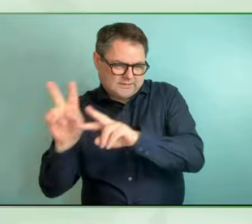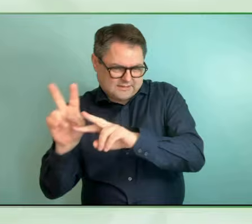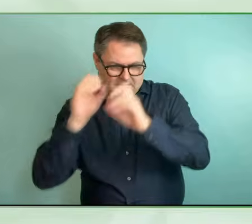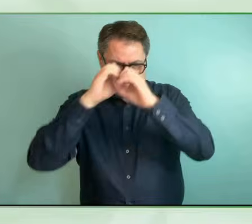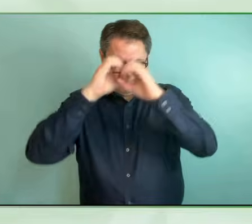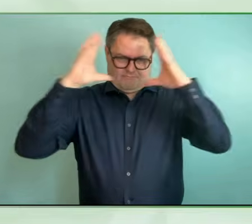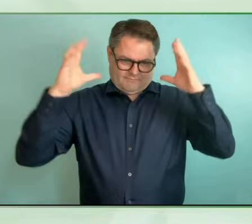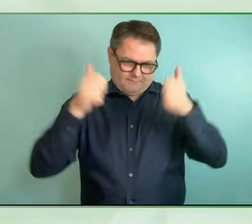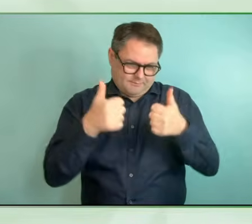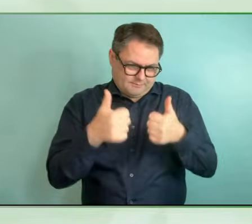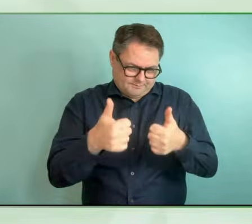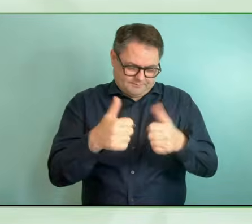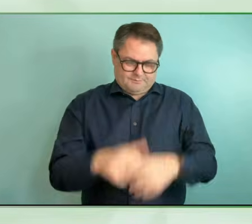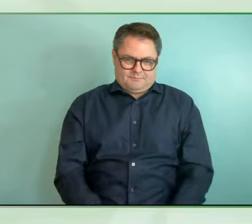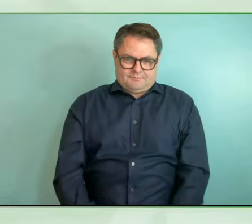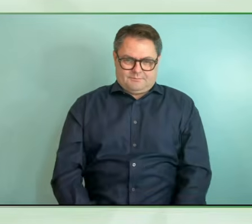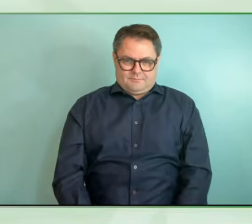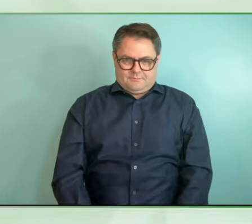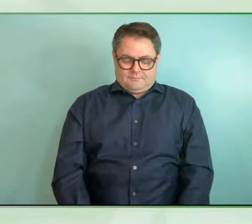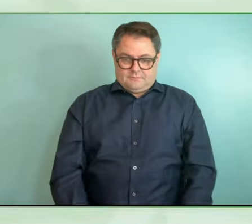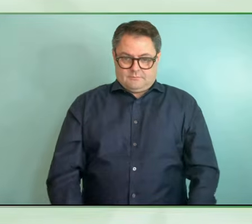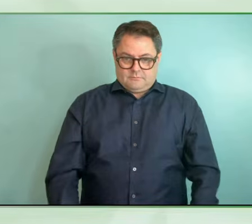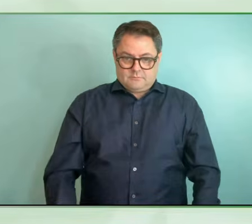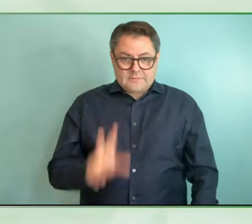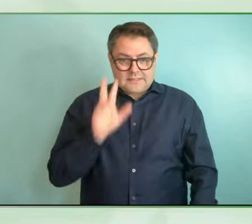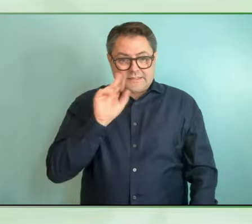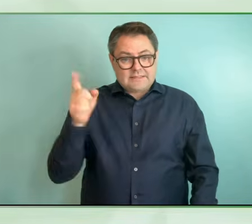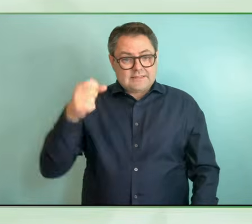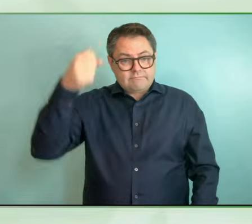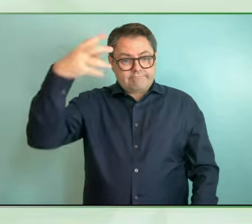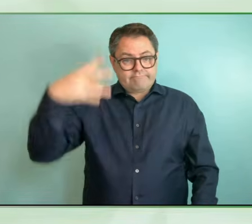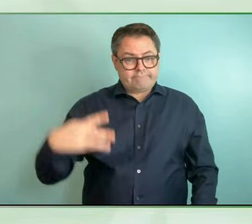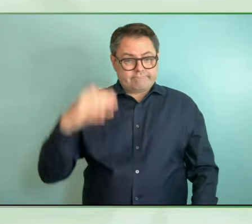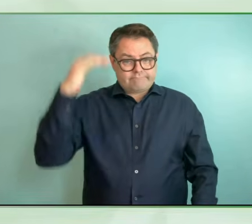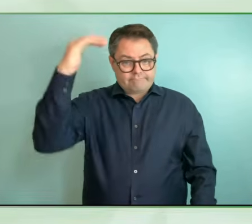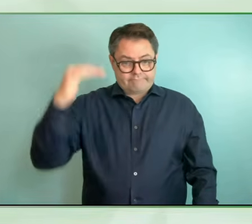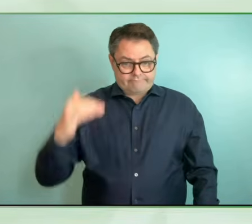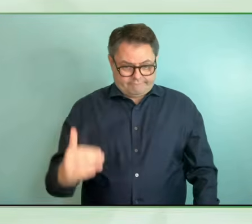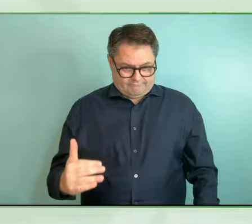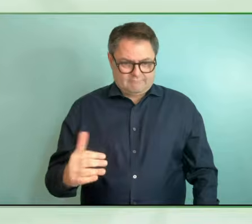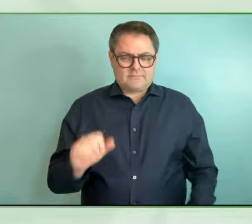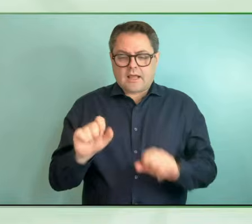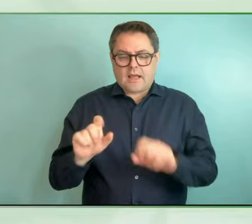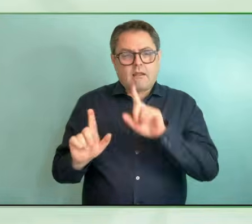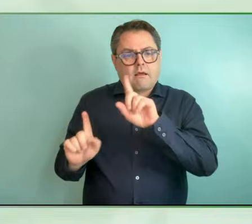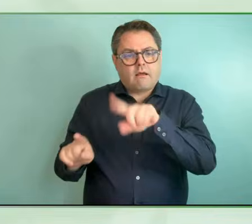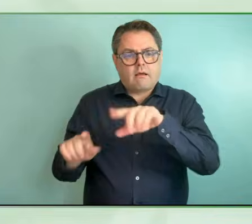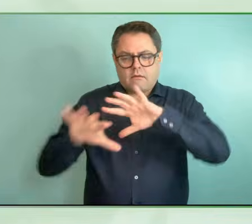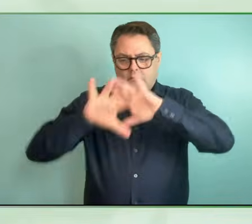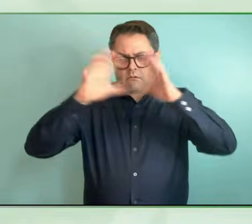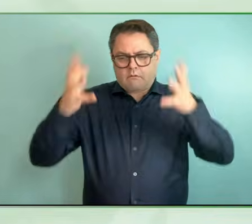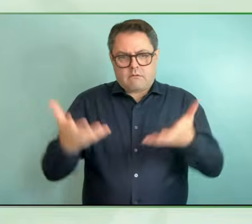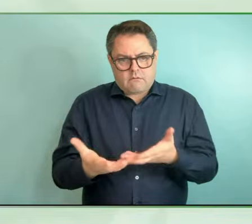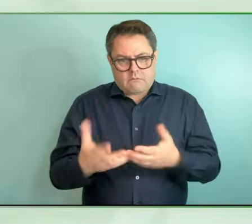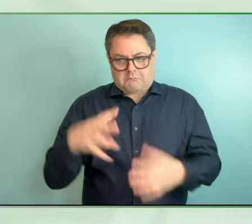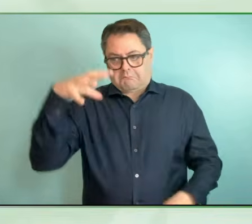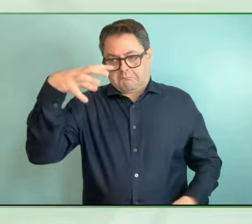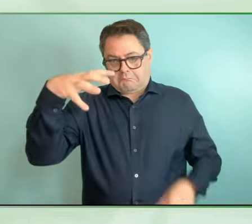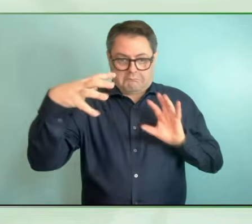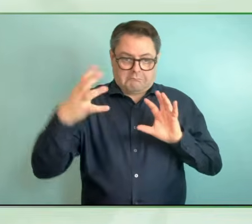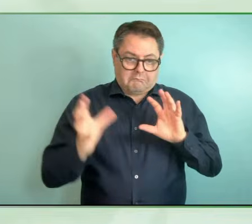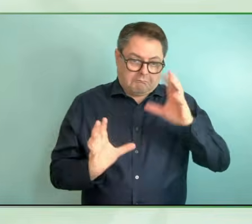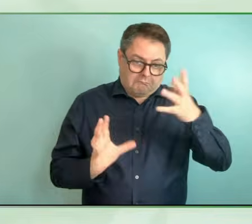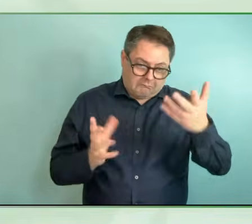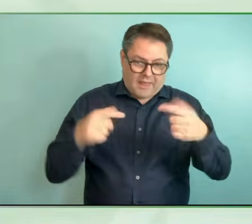Thank you. So what you see here is where you can choose the region, which I took Berlin because that's where we're